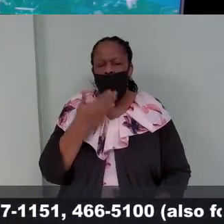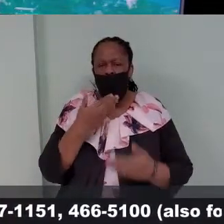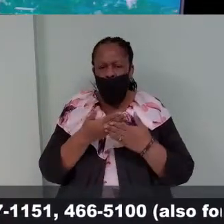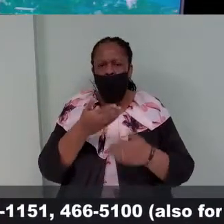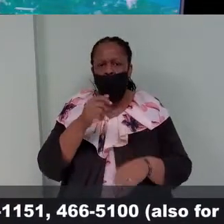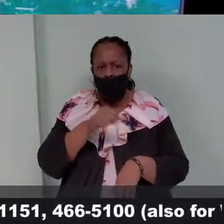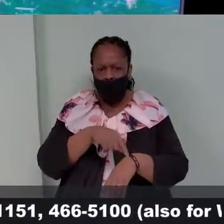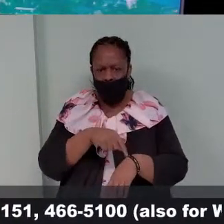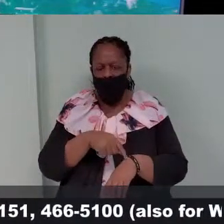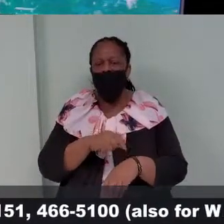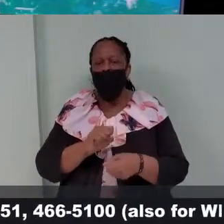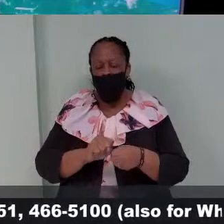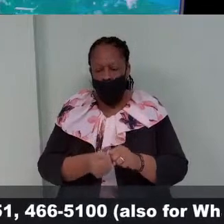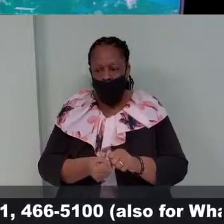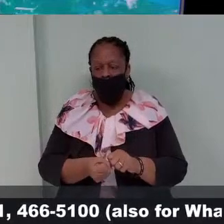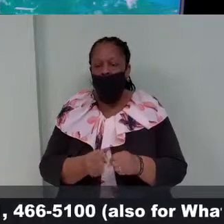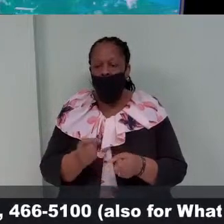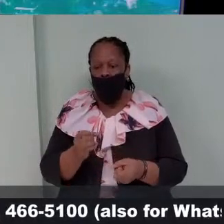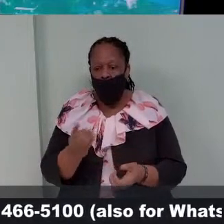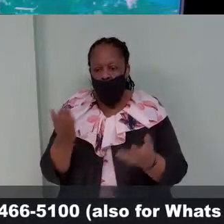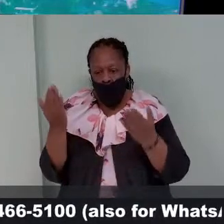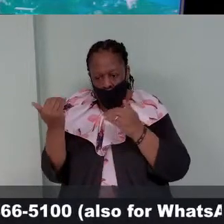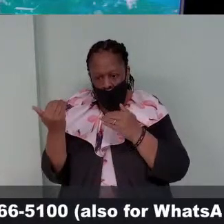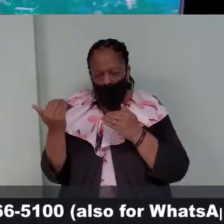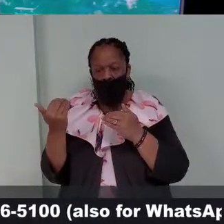The last passenger would have exited